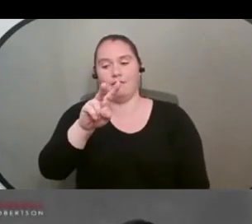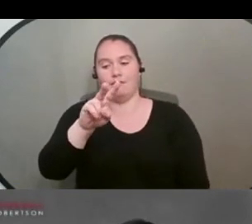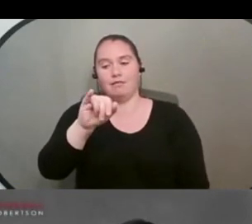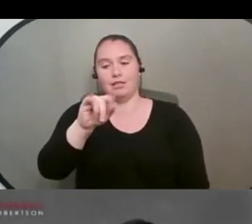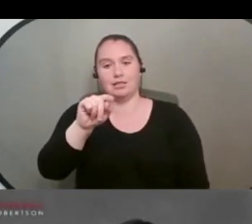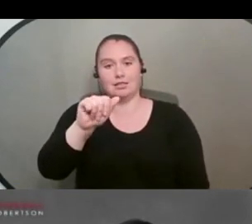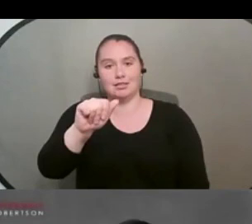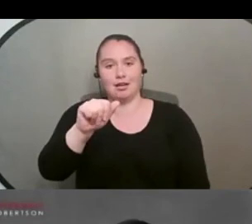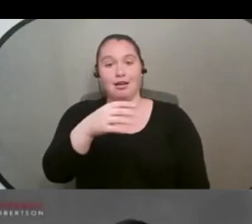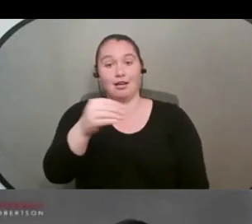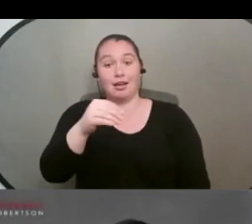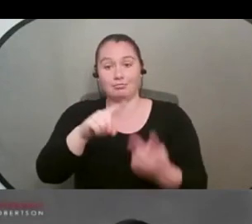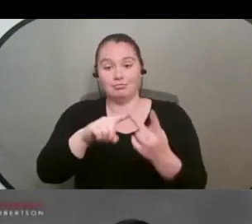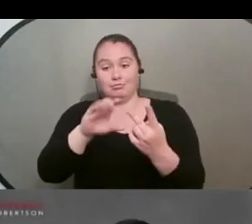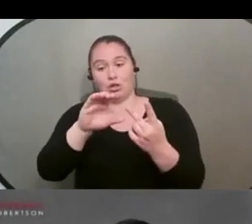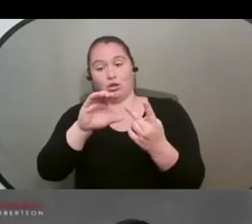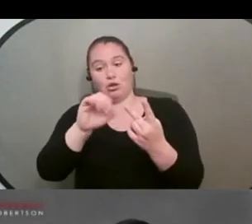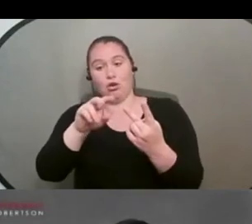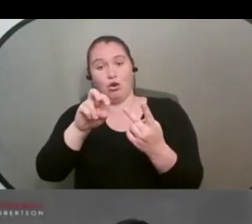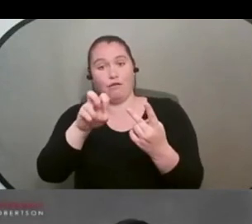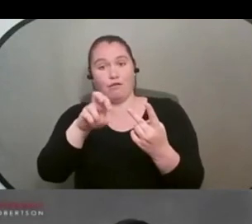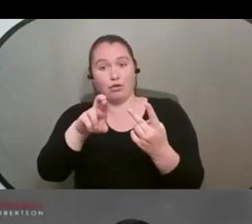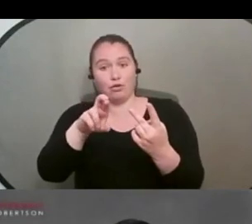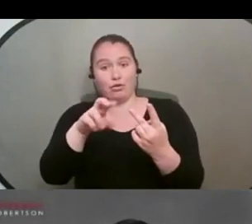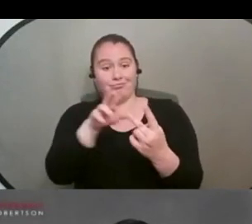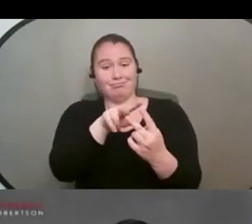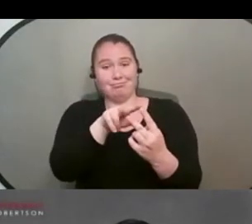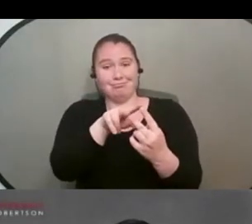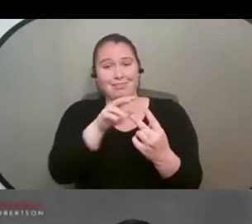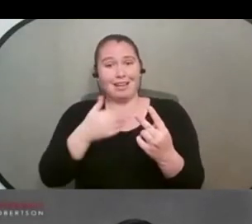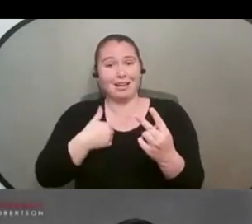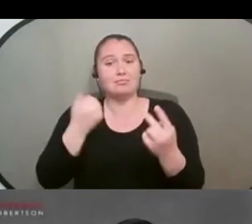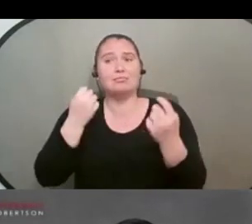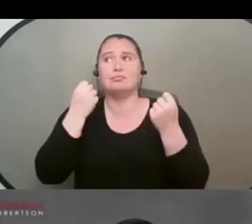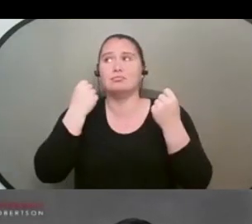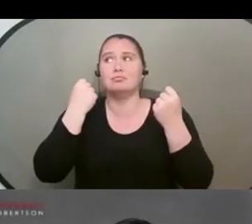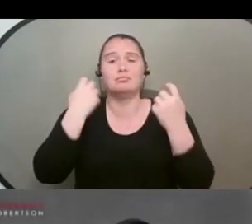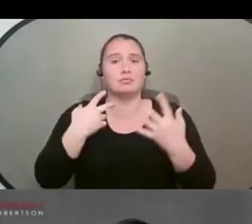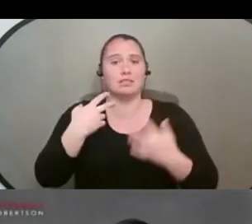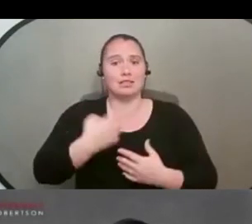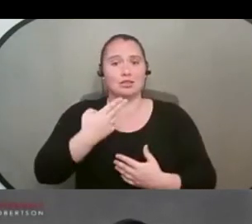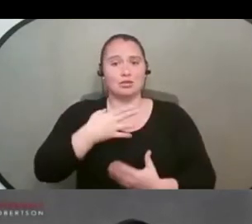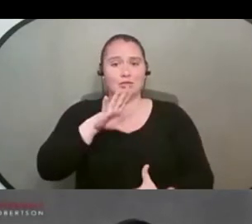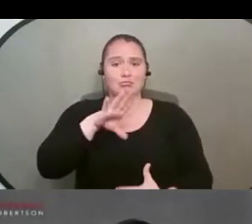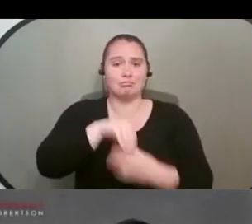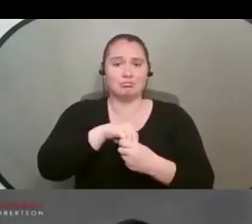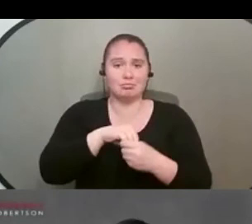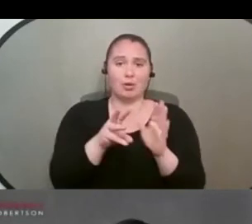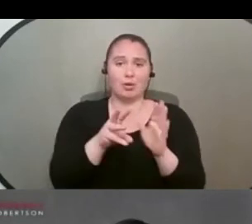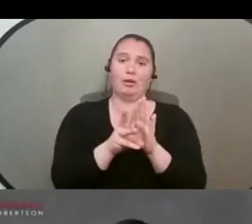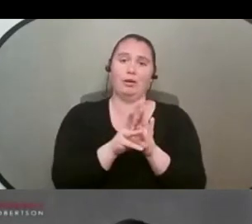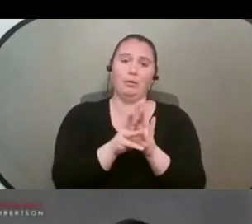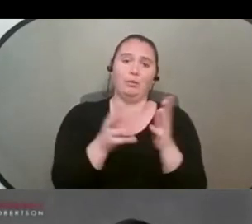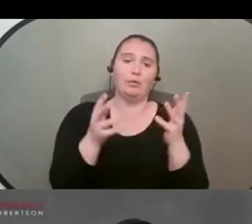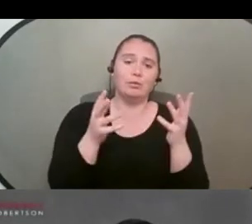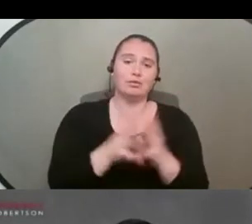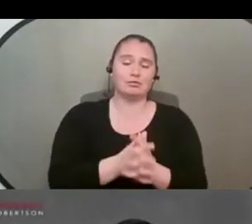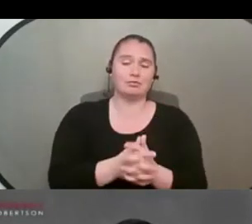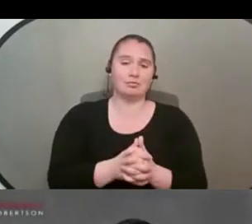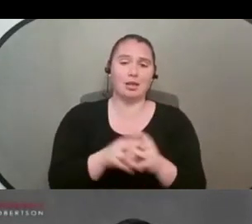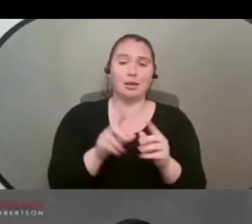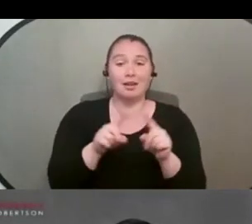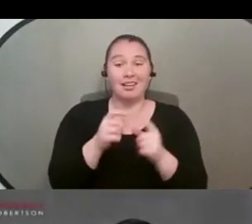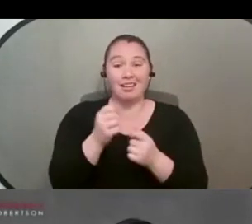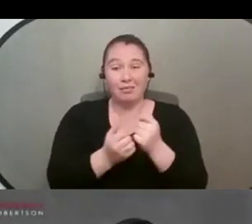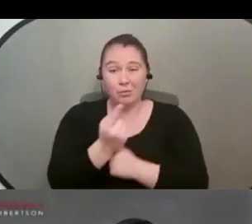Carver, and just their historical facts that they play within those communities. But again, everyone in our group